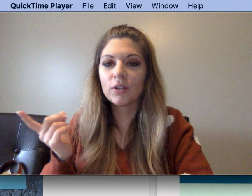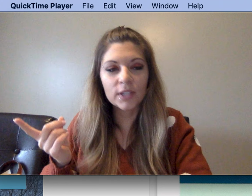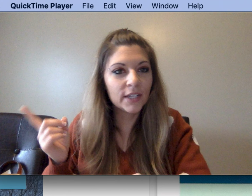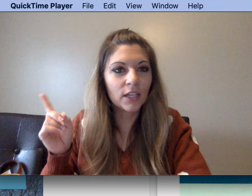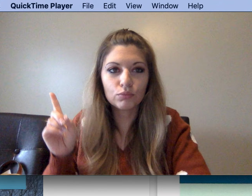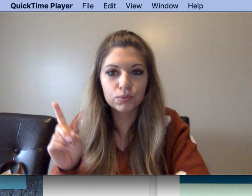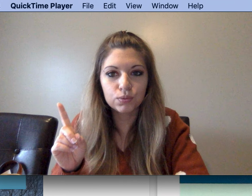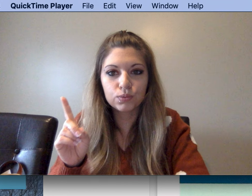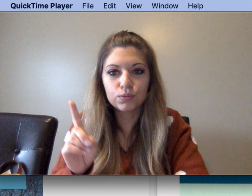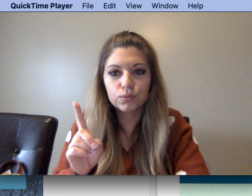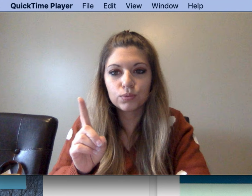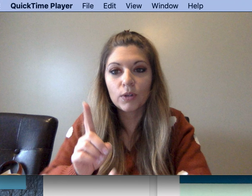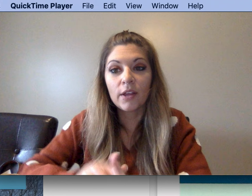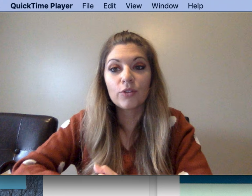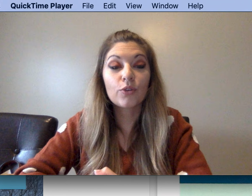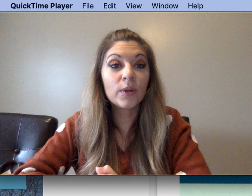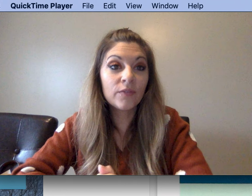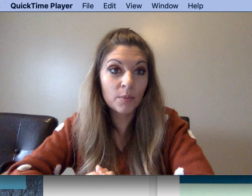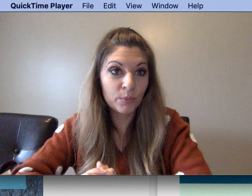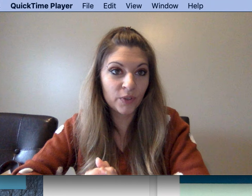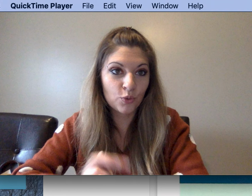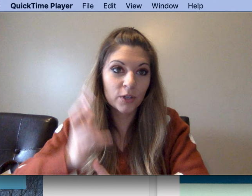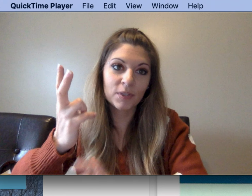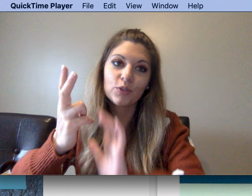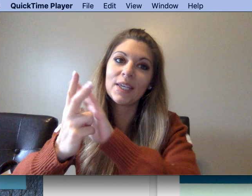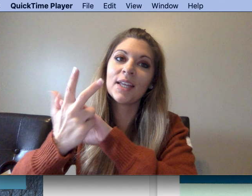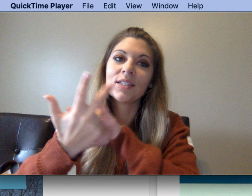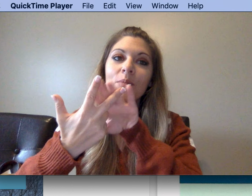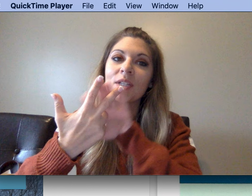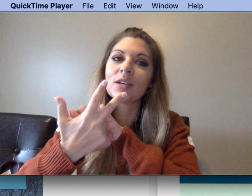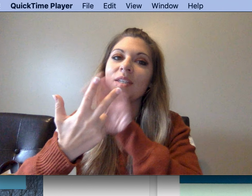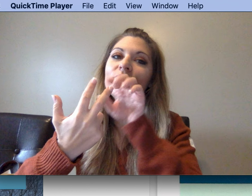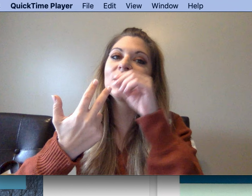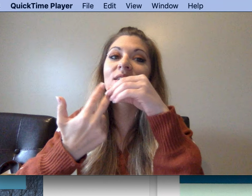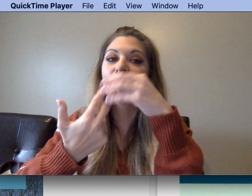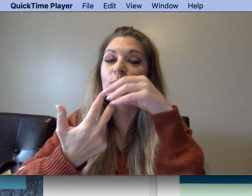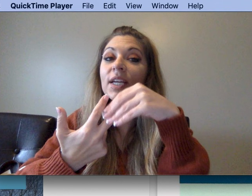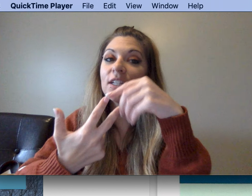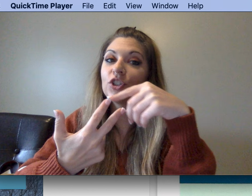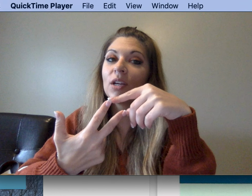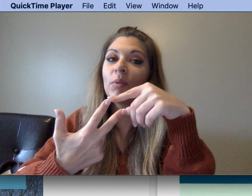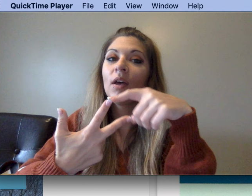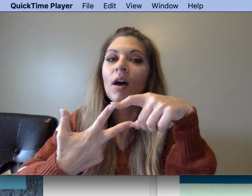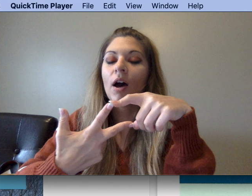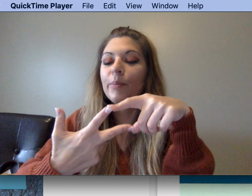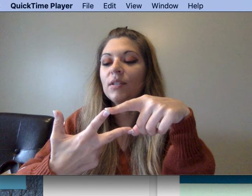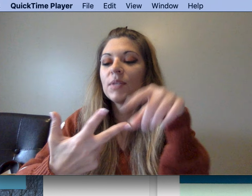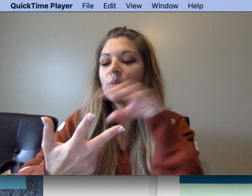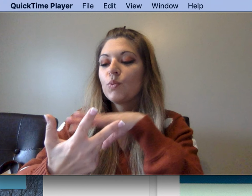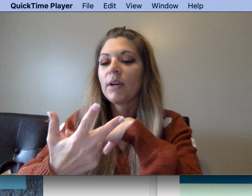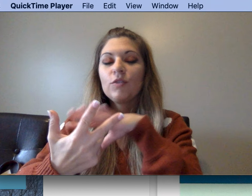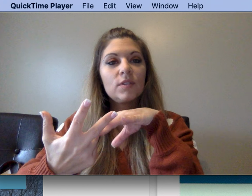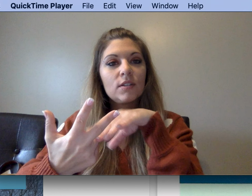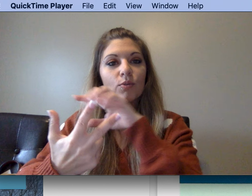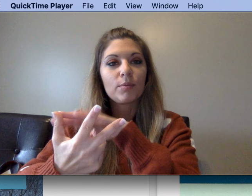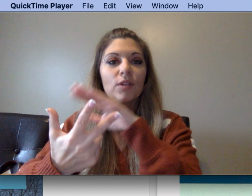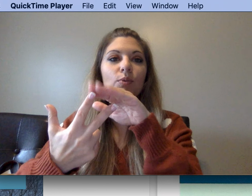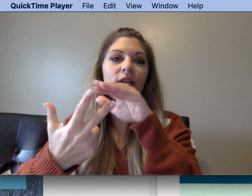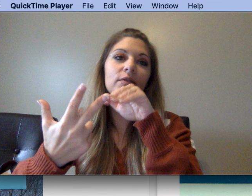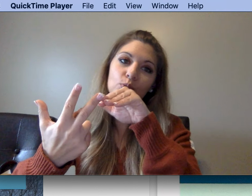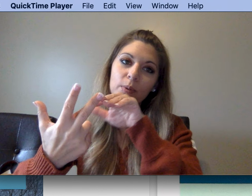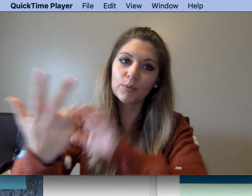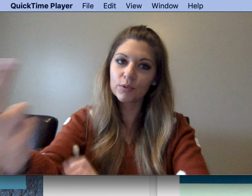Walking slowly again. The three of them are moving towards me. So again, sometimes, this is a three-hand shape, but sometimes we might use this to